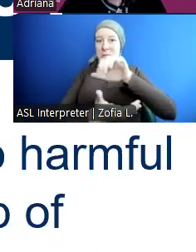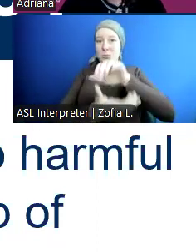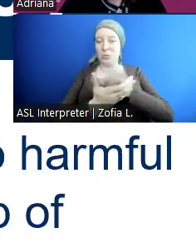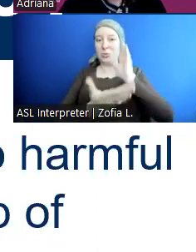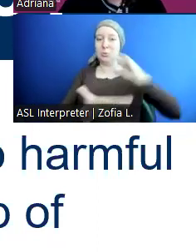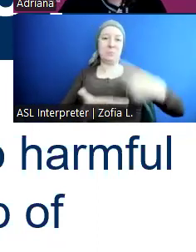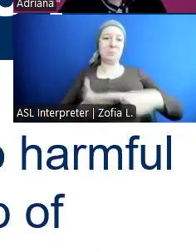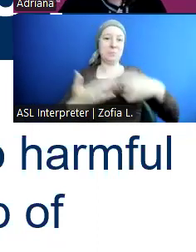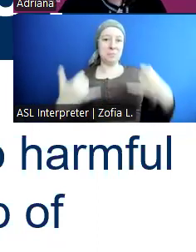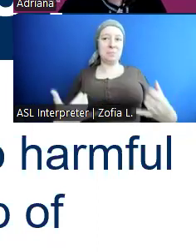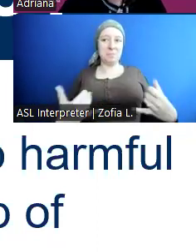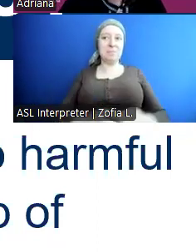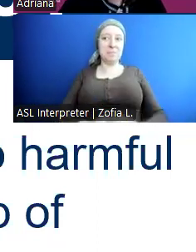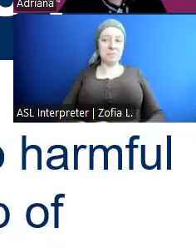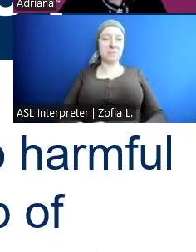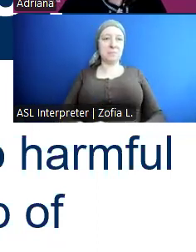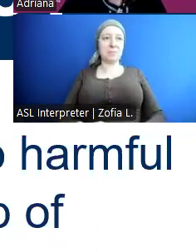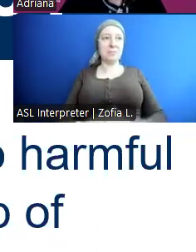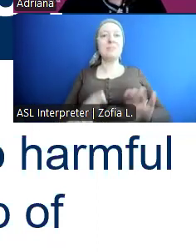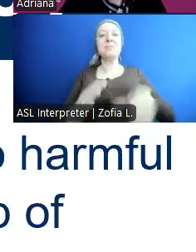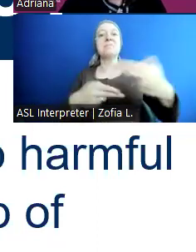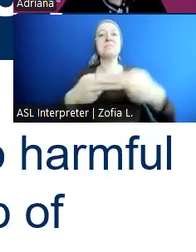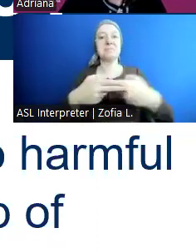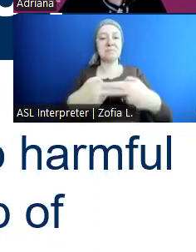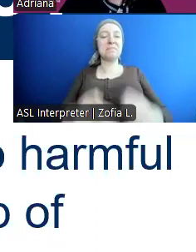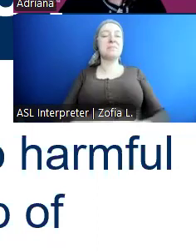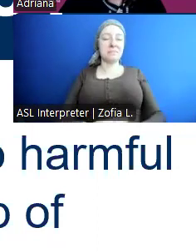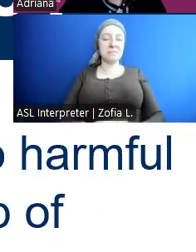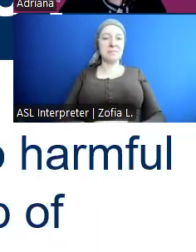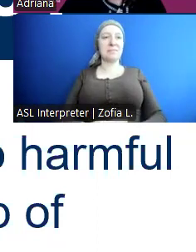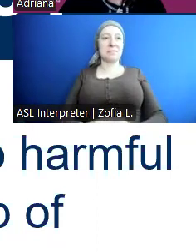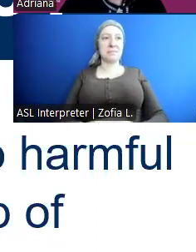about today. Next slide.